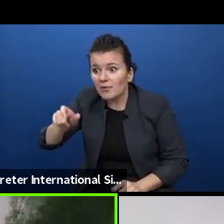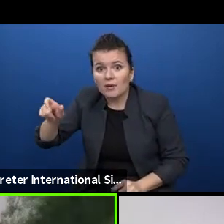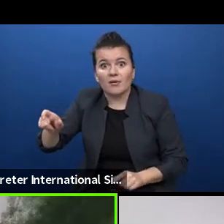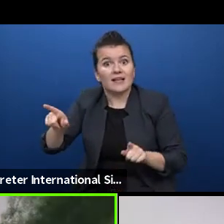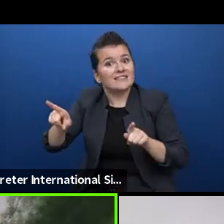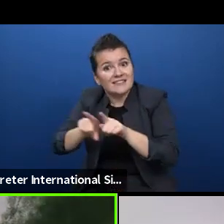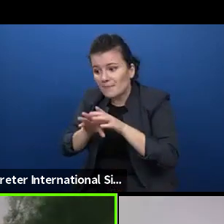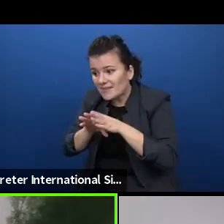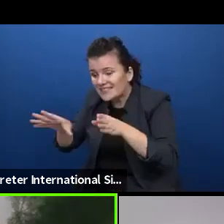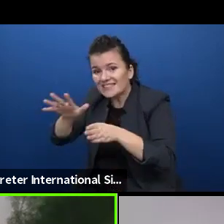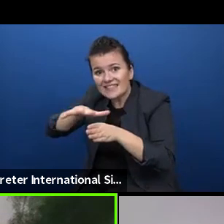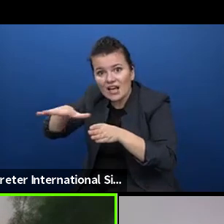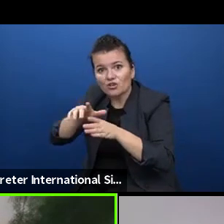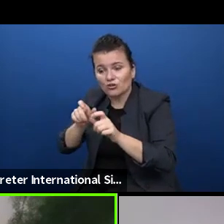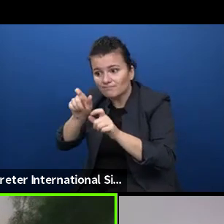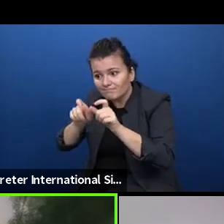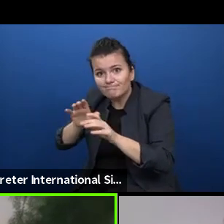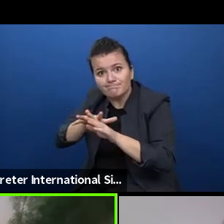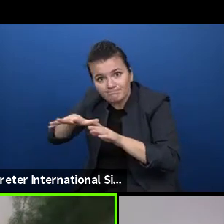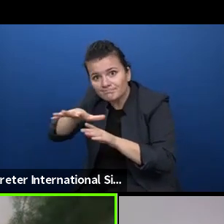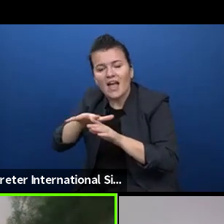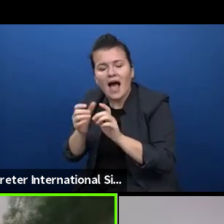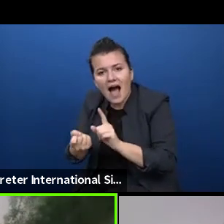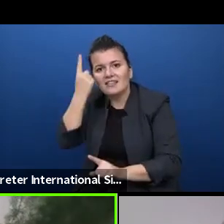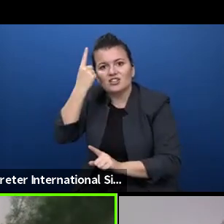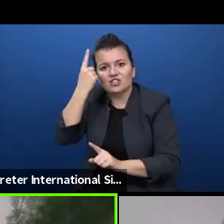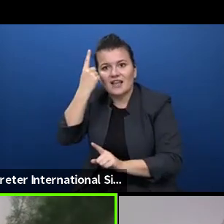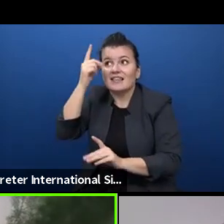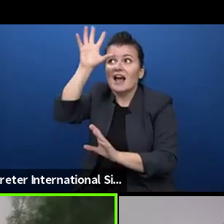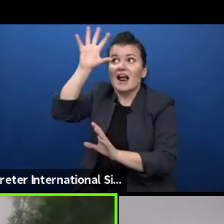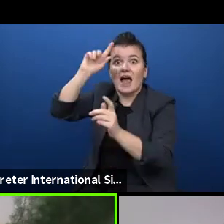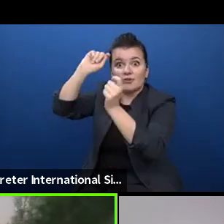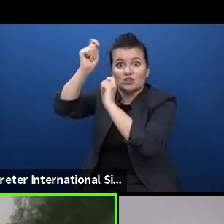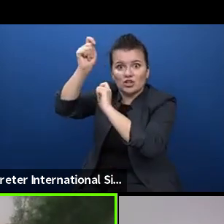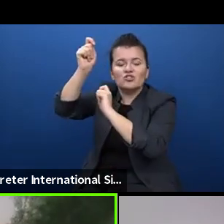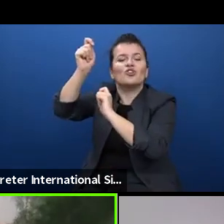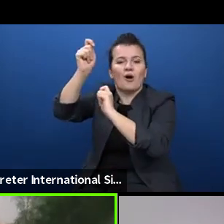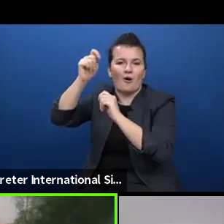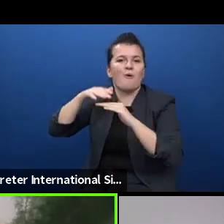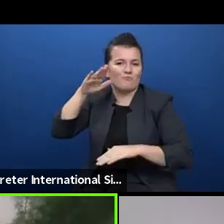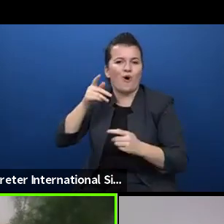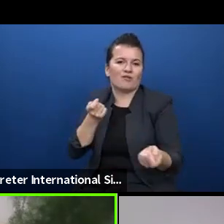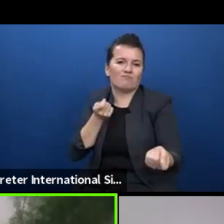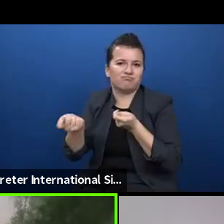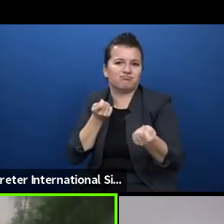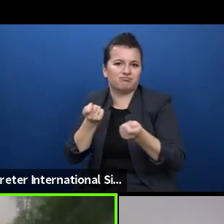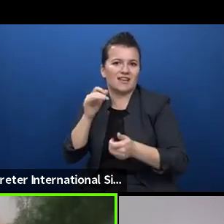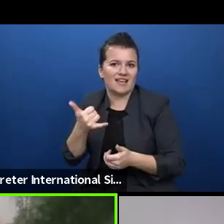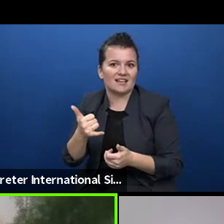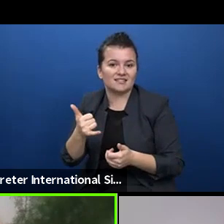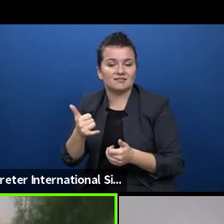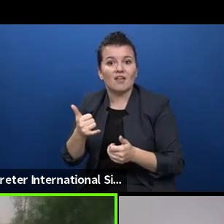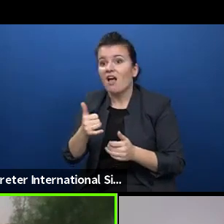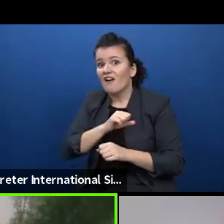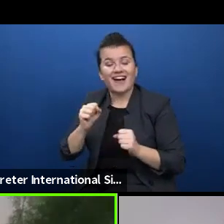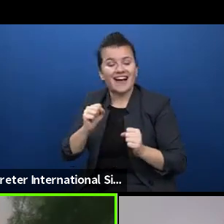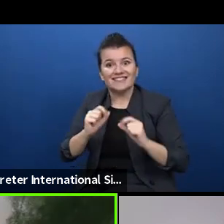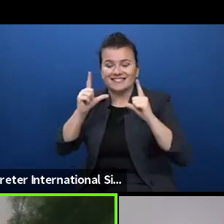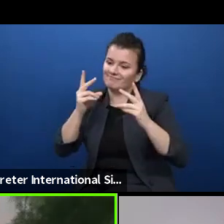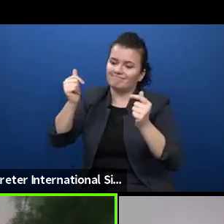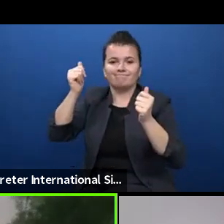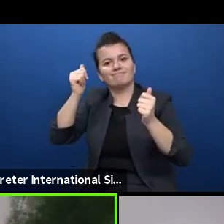more urgent it becomes. So this is not a particularly easy journey to go on. And you realize very quickly on that